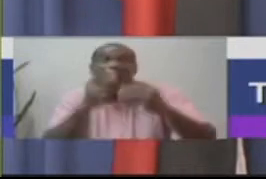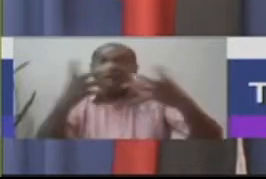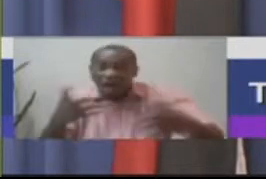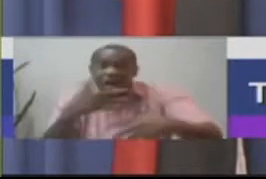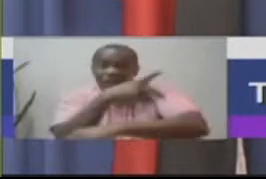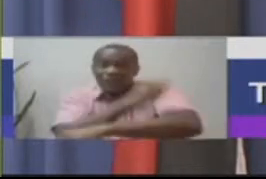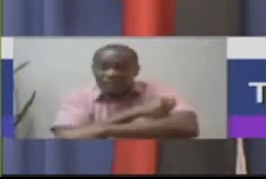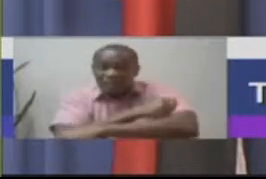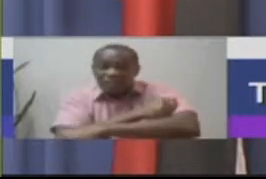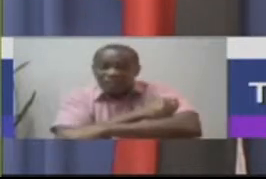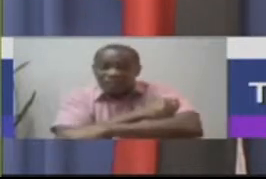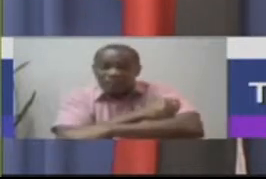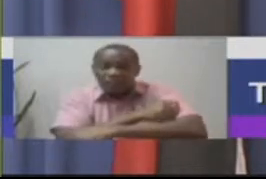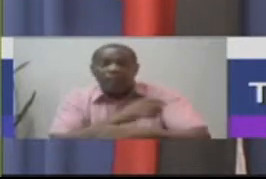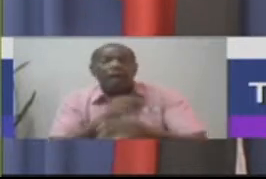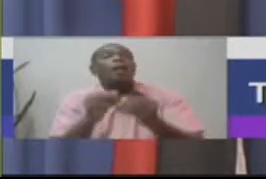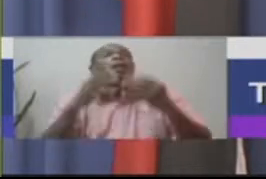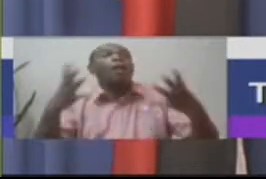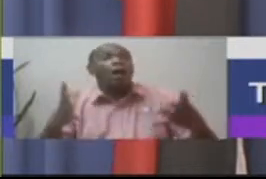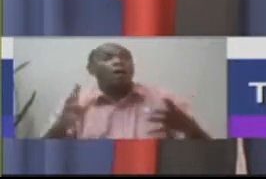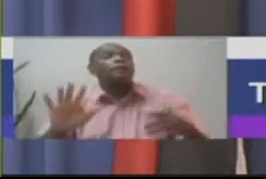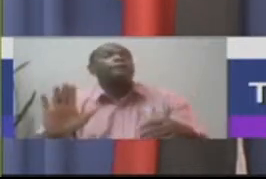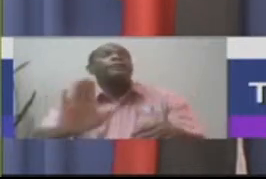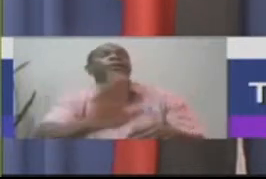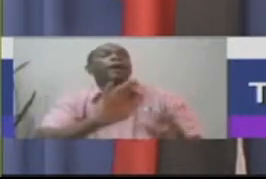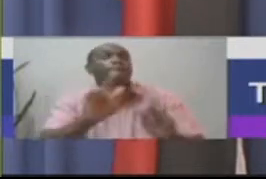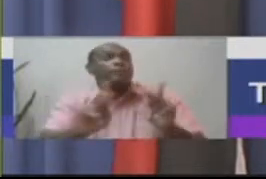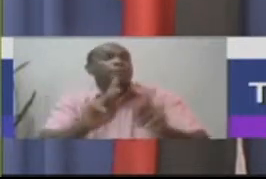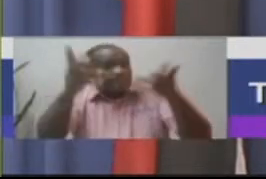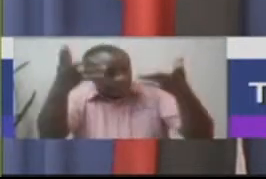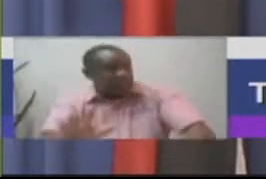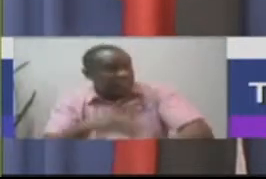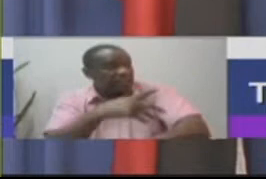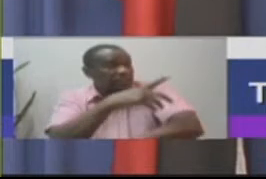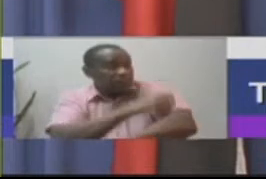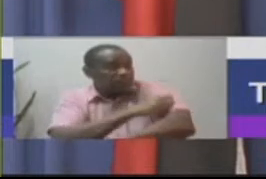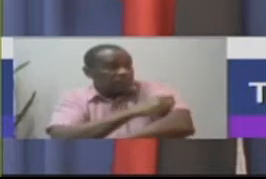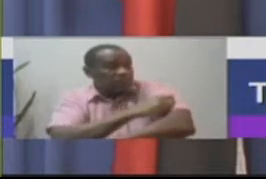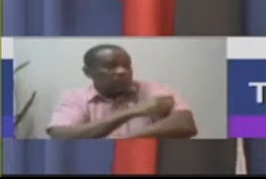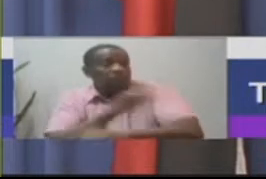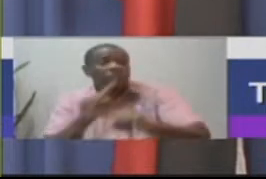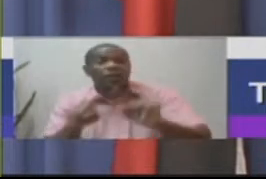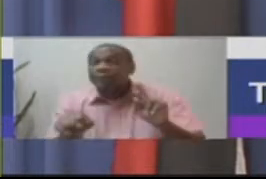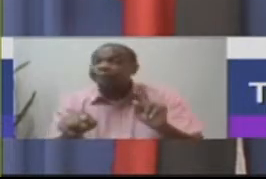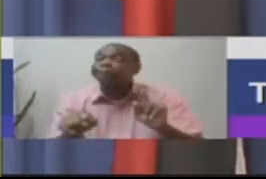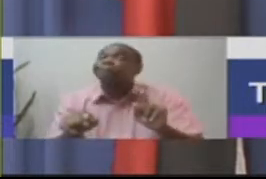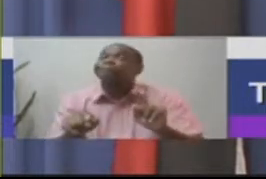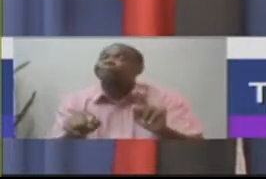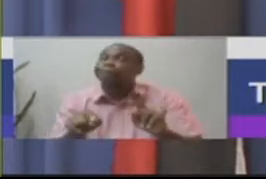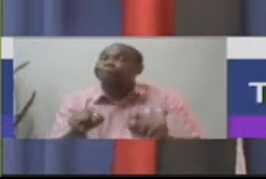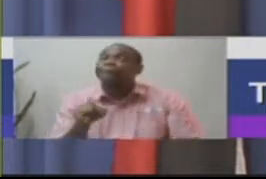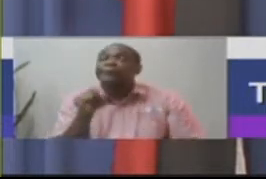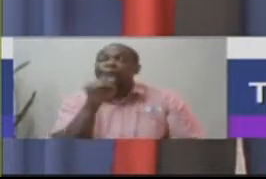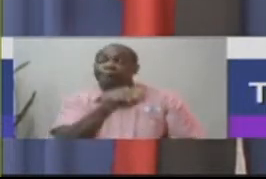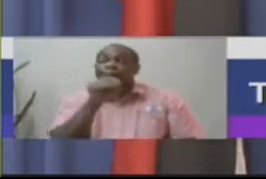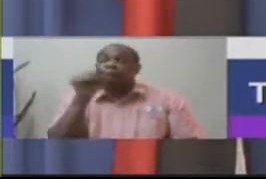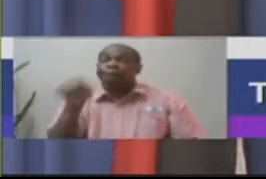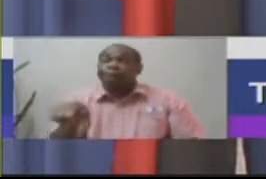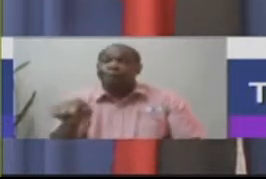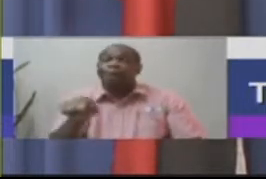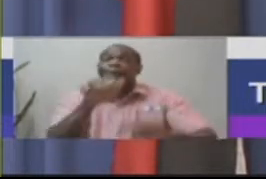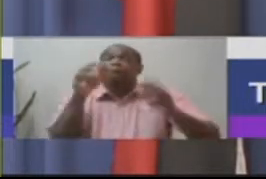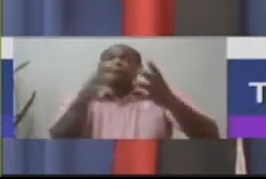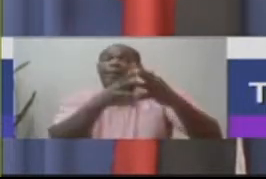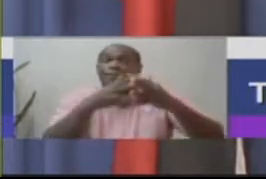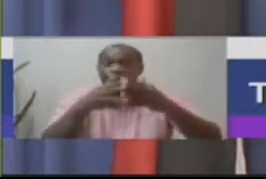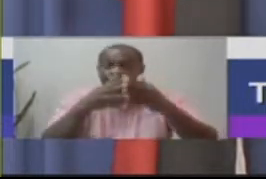significant portion of their population already vaccinated. But they too now have challenges. In the United States,